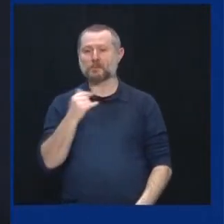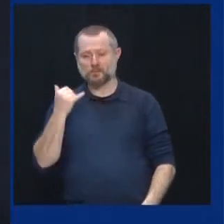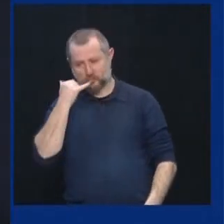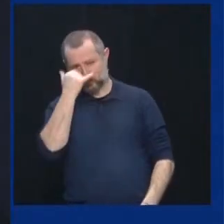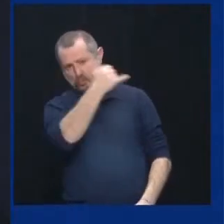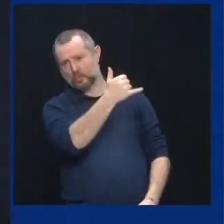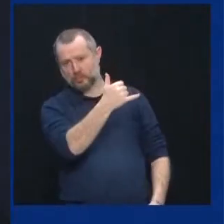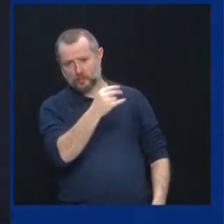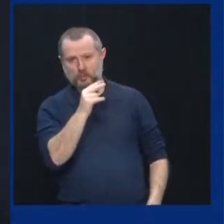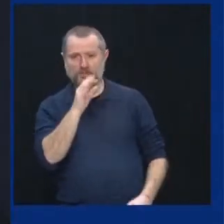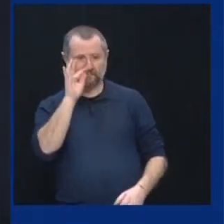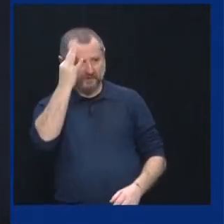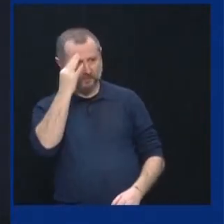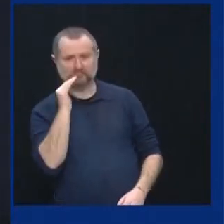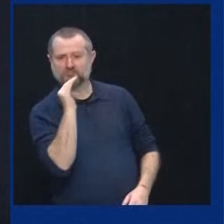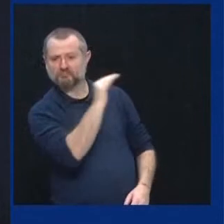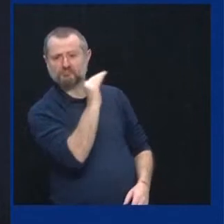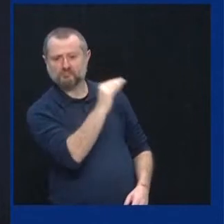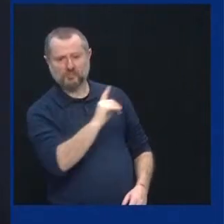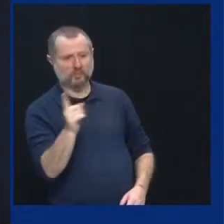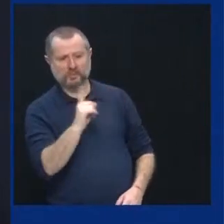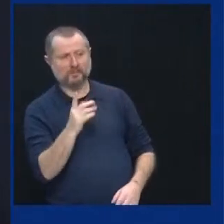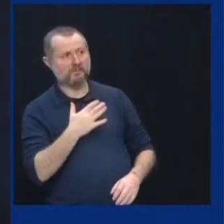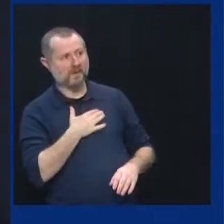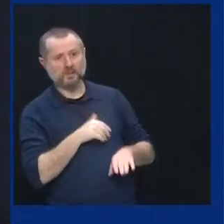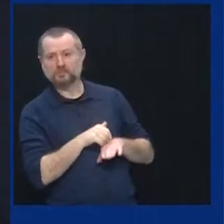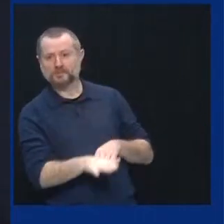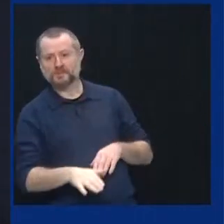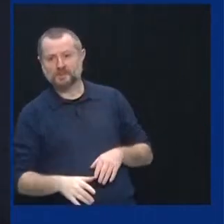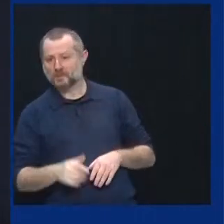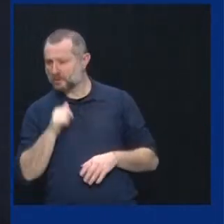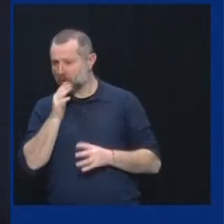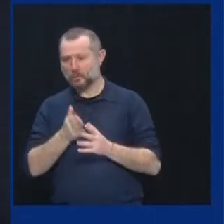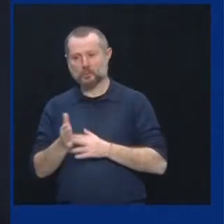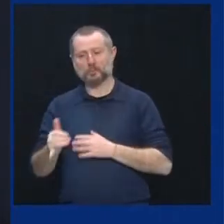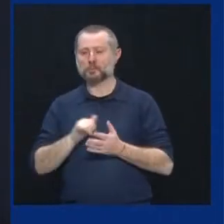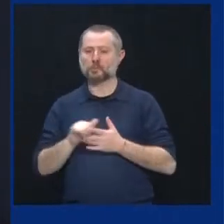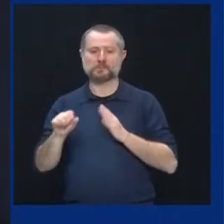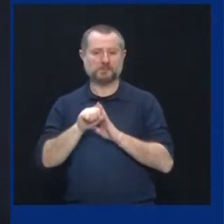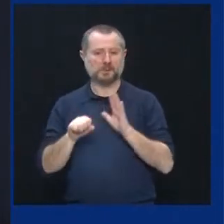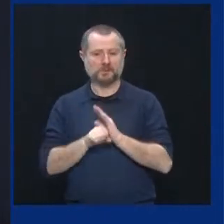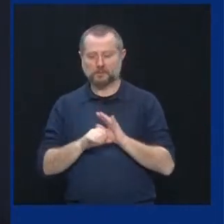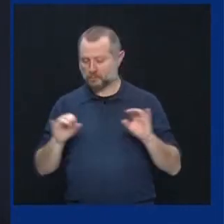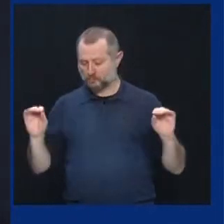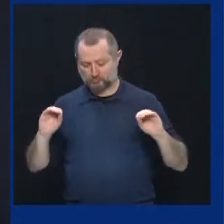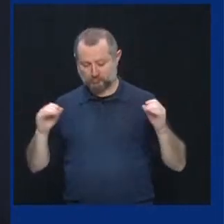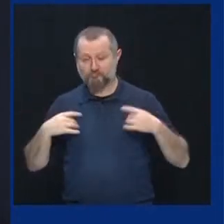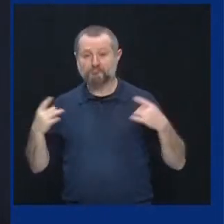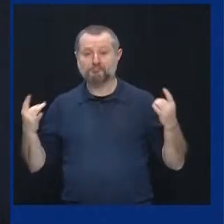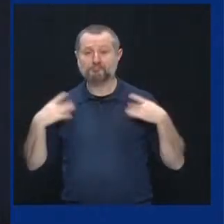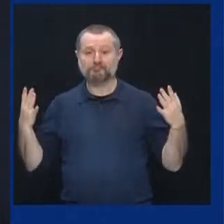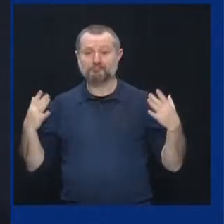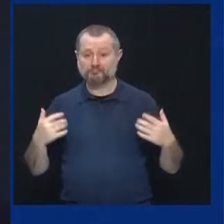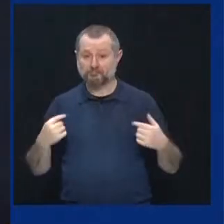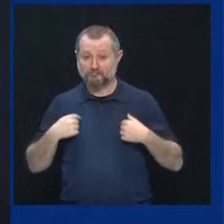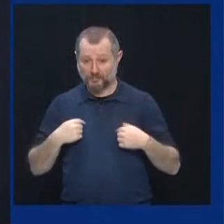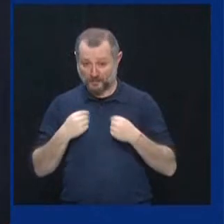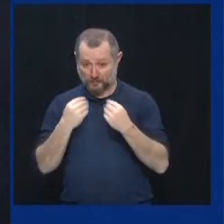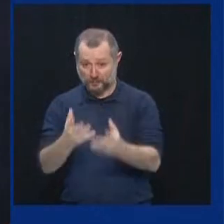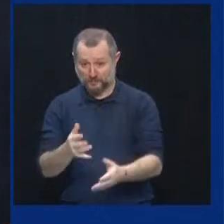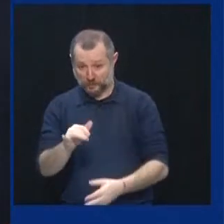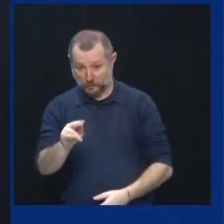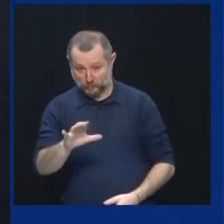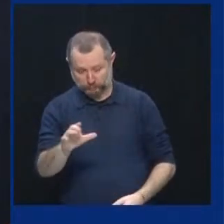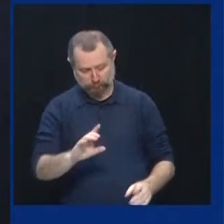and say the shipment is late. They don't come through the state. We have nothing to do with physically distributing to the